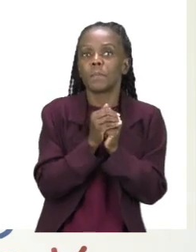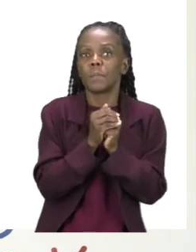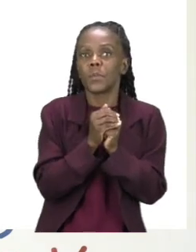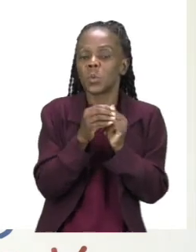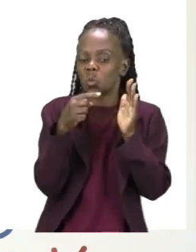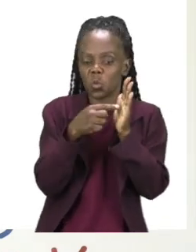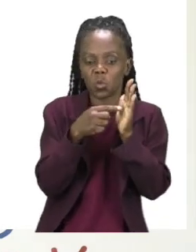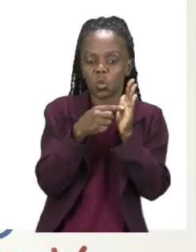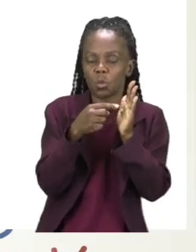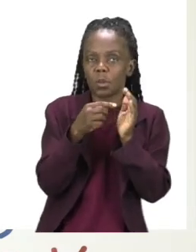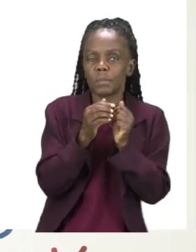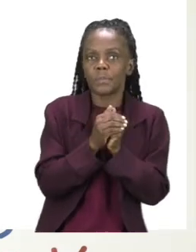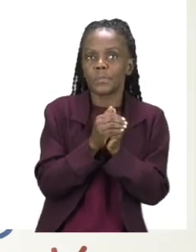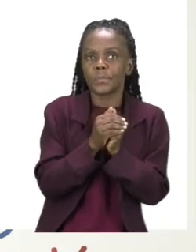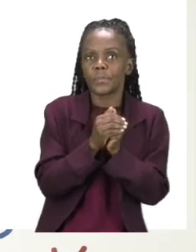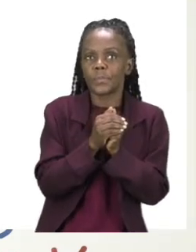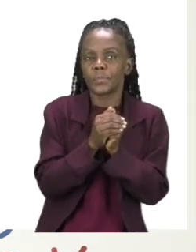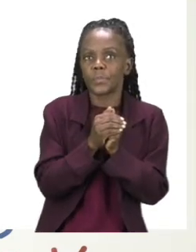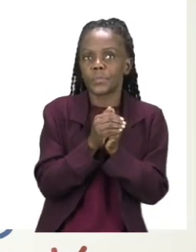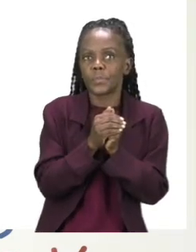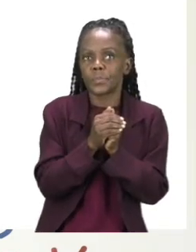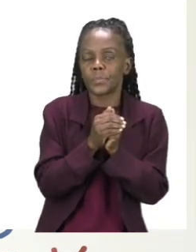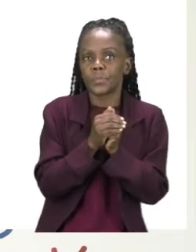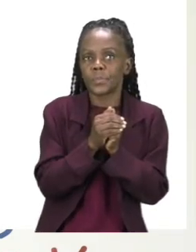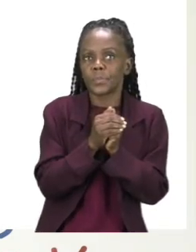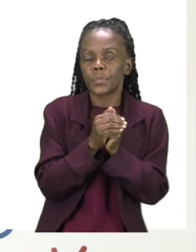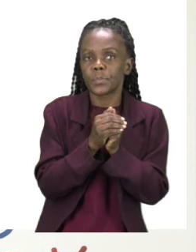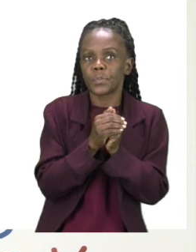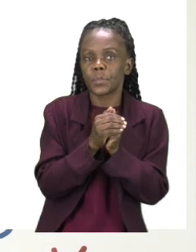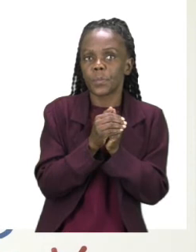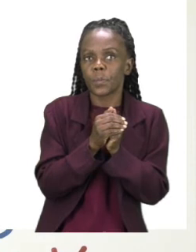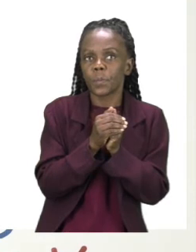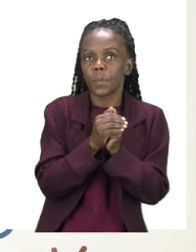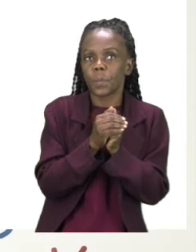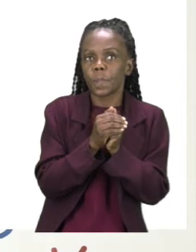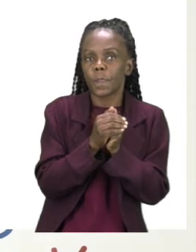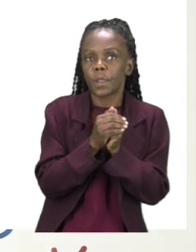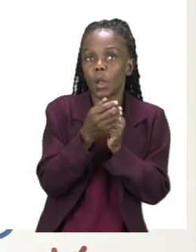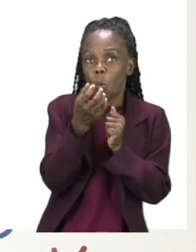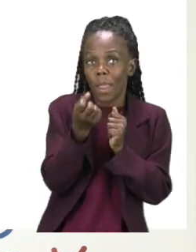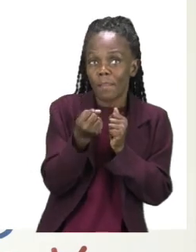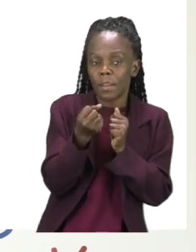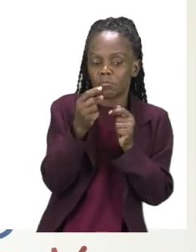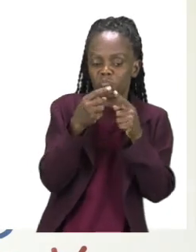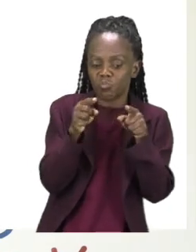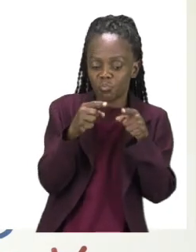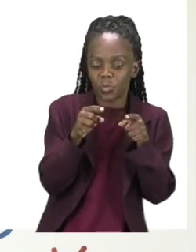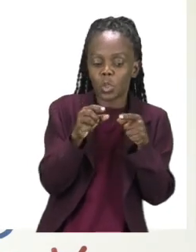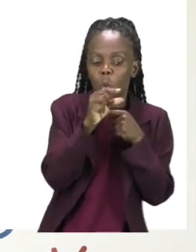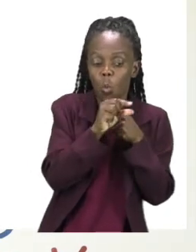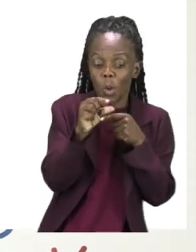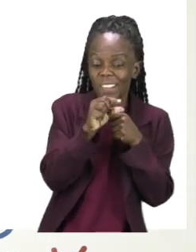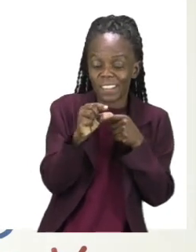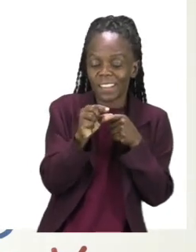Now, before we get to the question mark, we have words that help us know that this is a question. We have